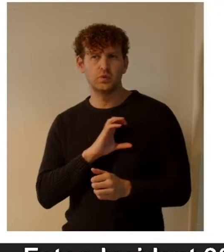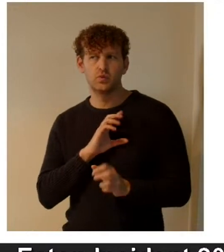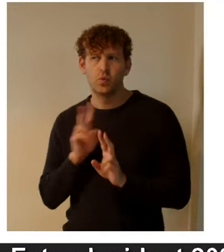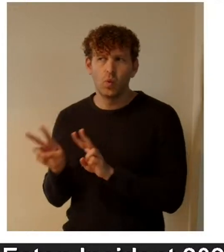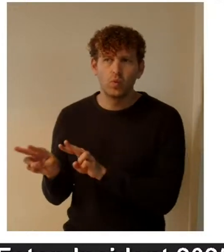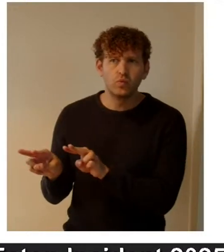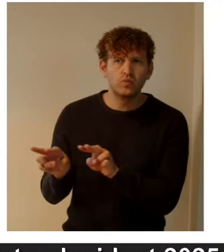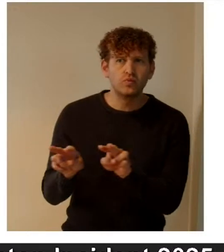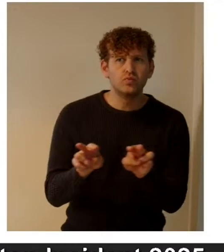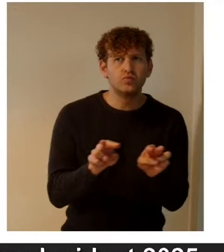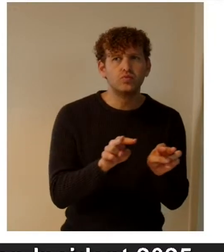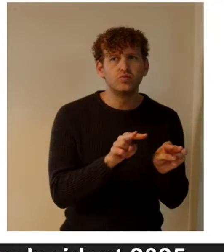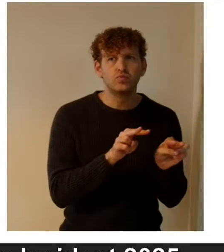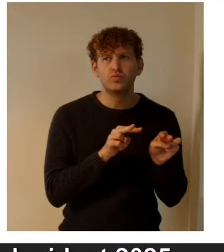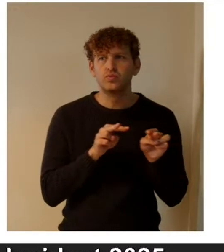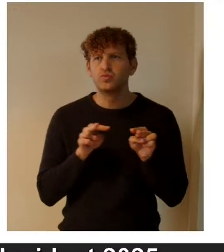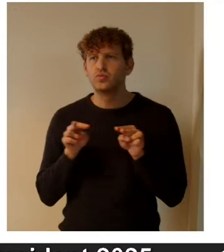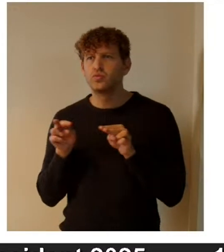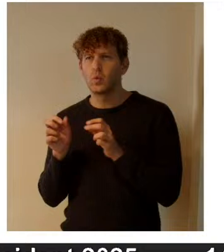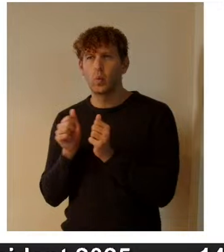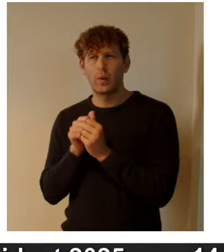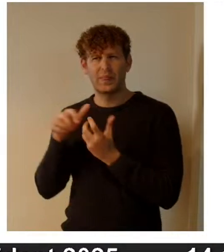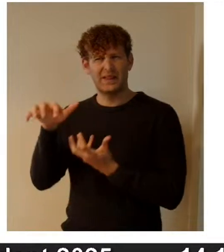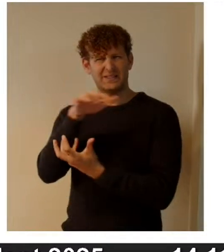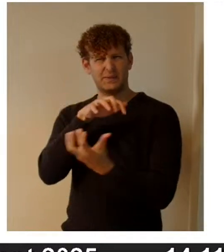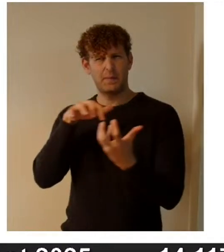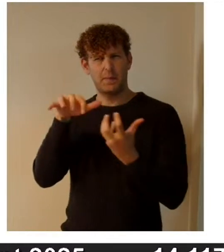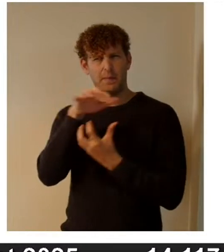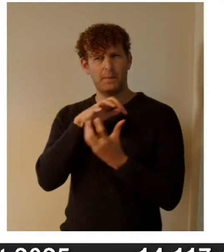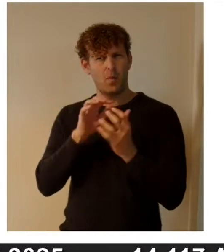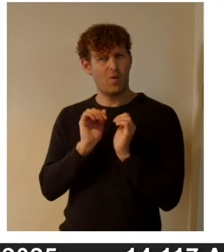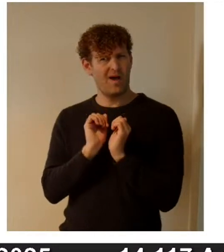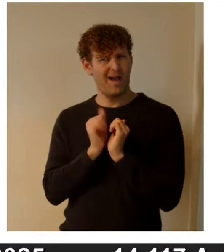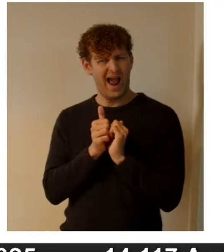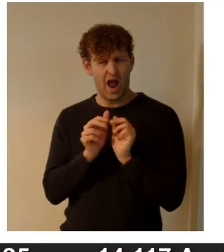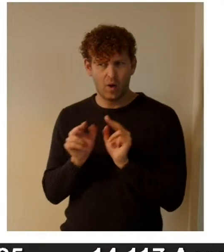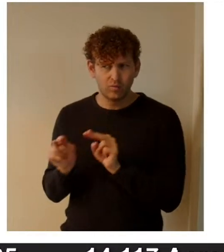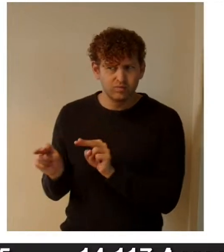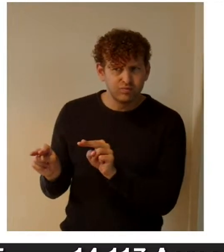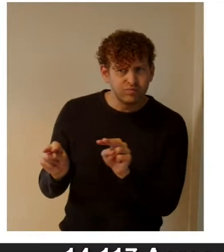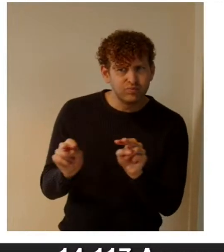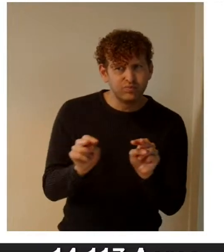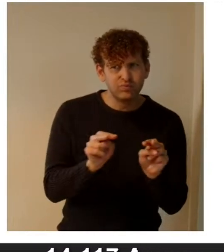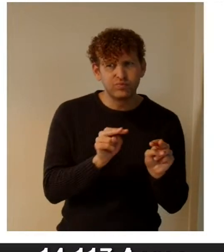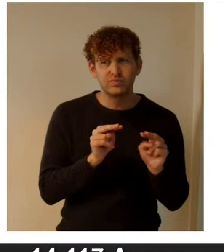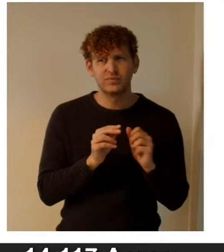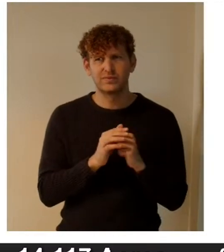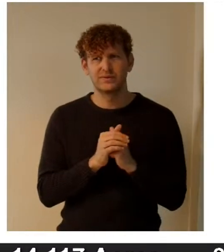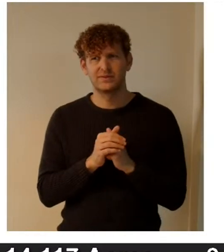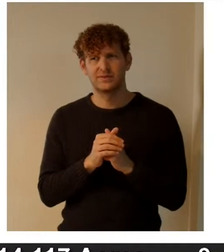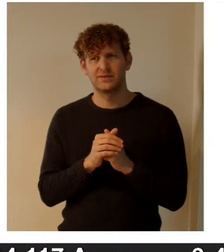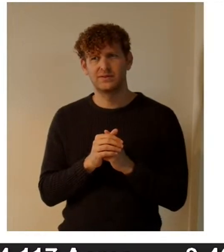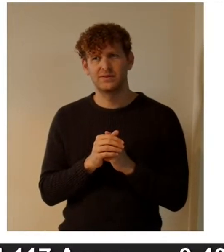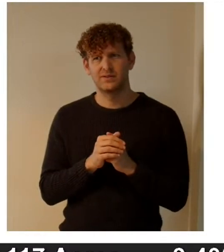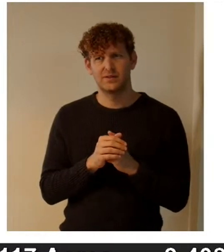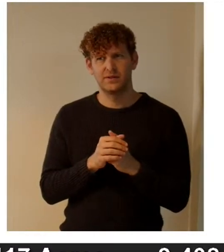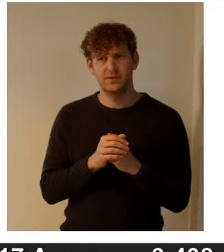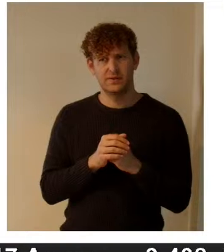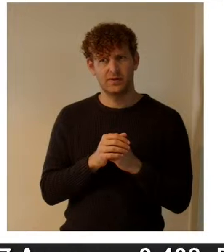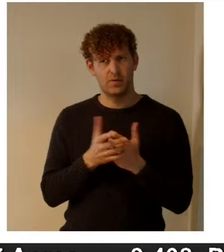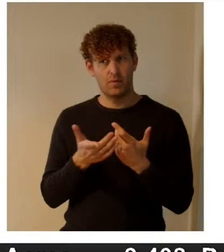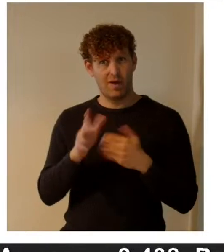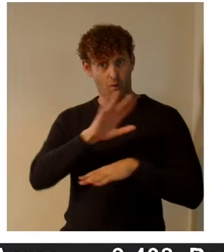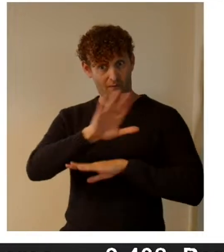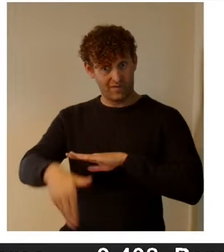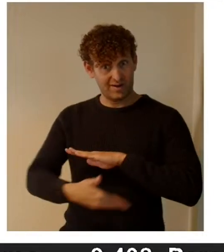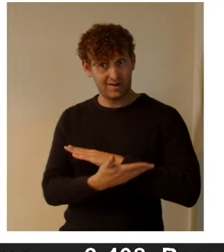containment on this fire. We patrol this fire constantly. We do not turn our back to anywhere on this fire. Over the night, we have infrared